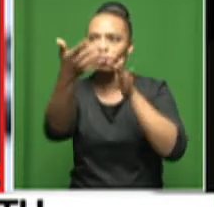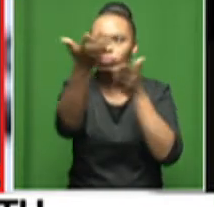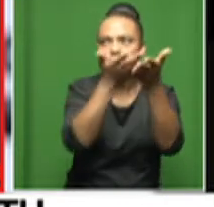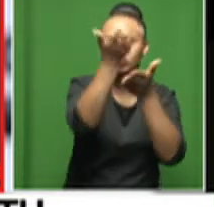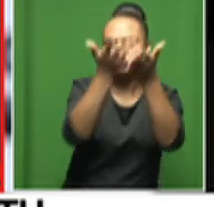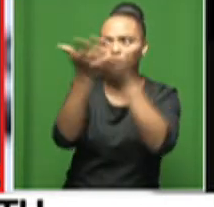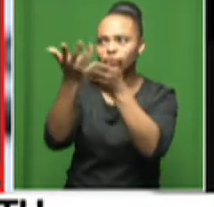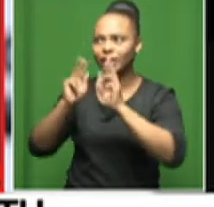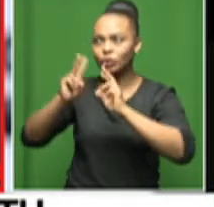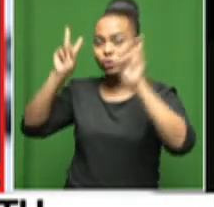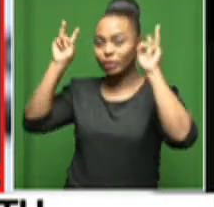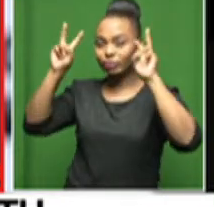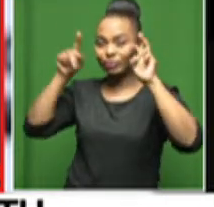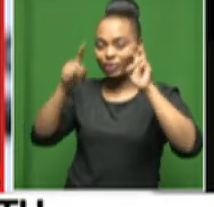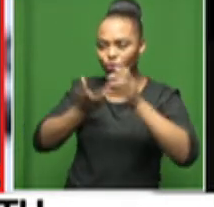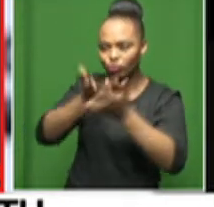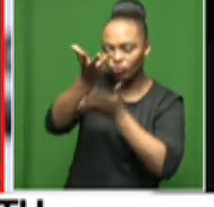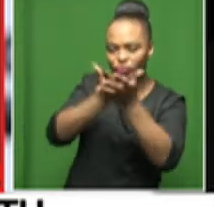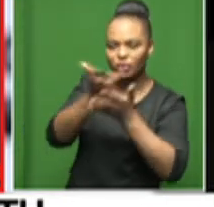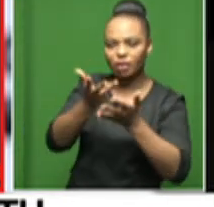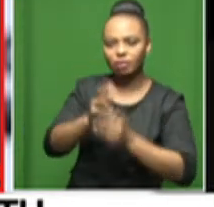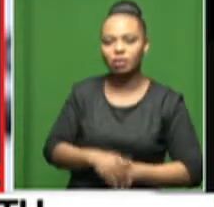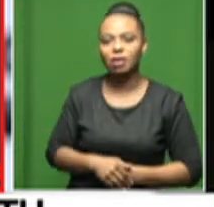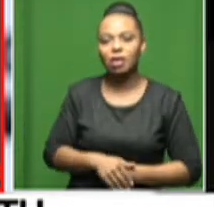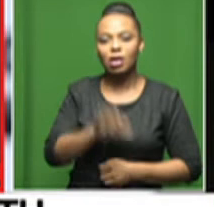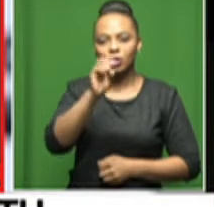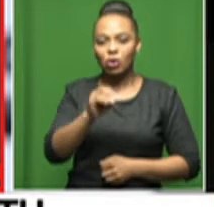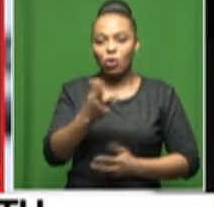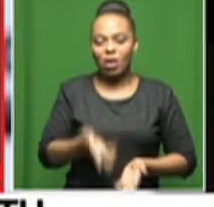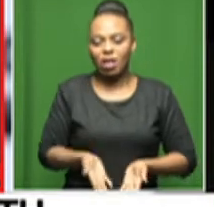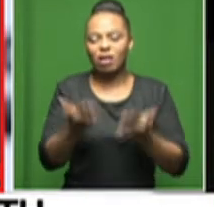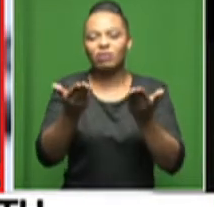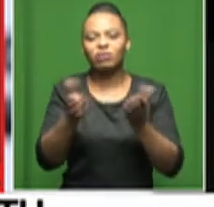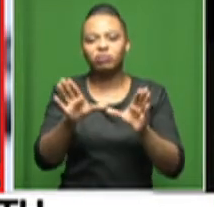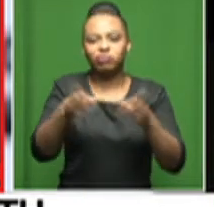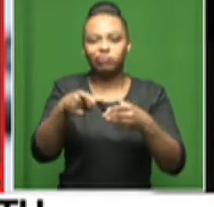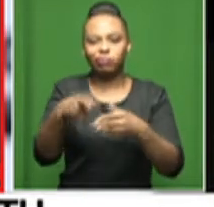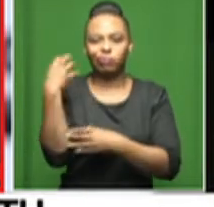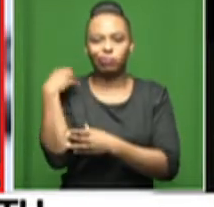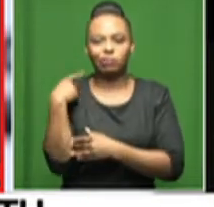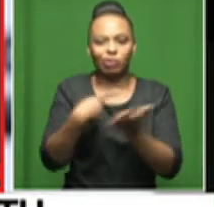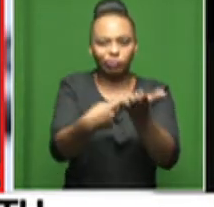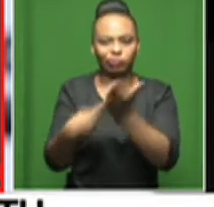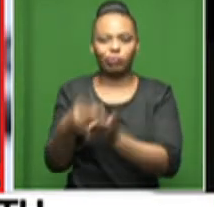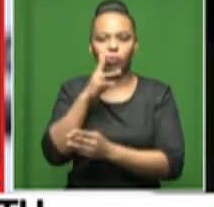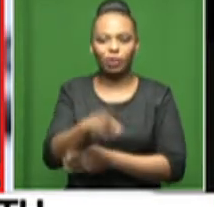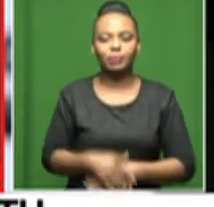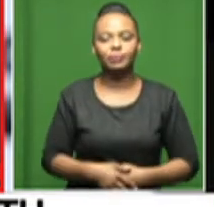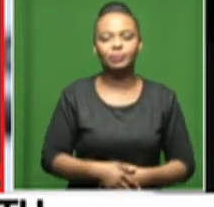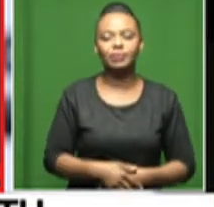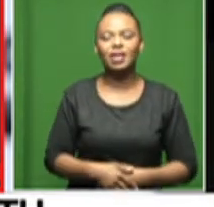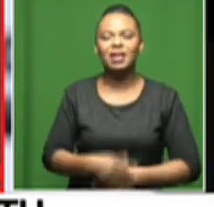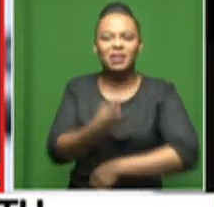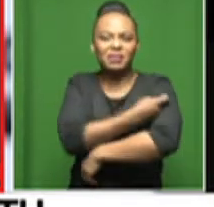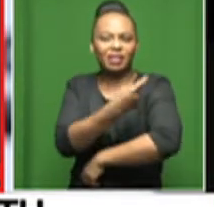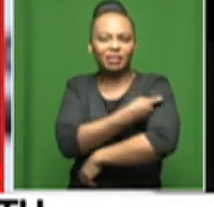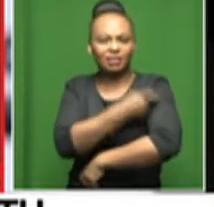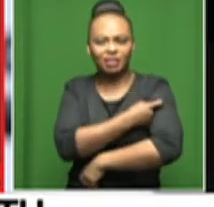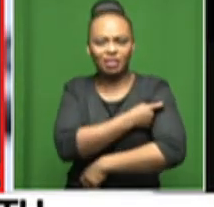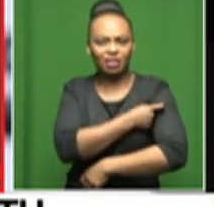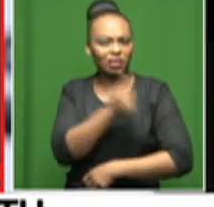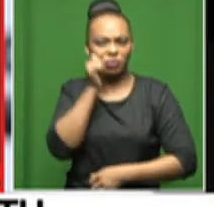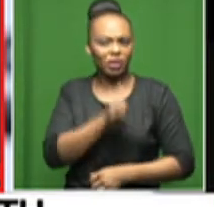particular issue. So it's certainly firmly on the table. Secondly, which vaccines will be used as we move on as of next week? I had answered the